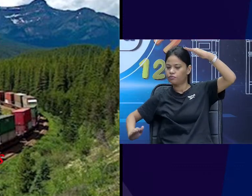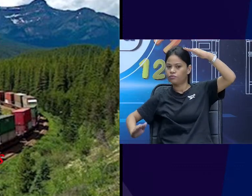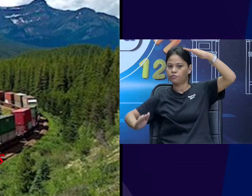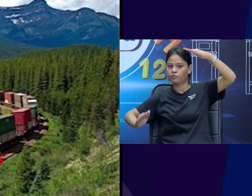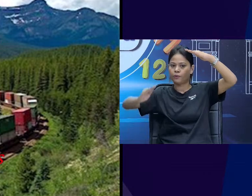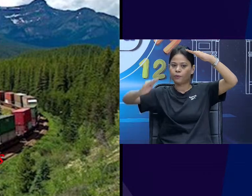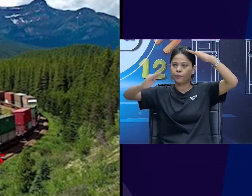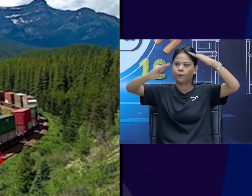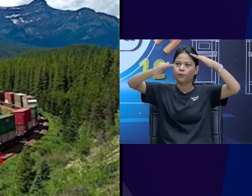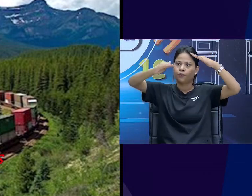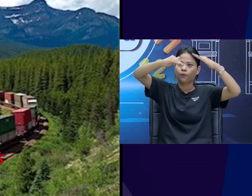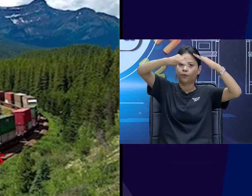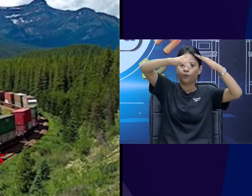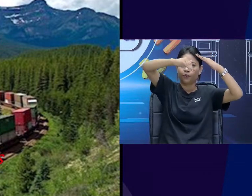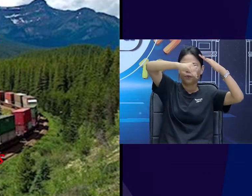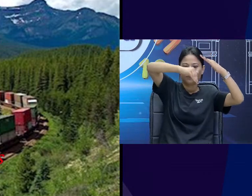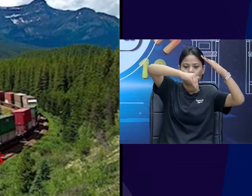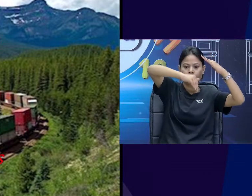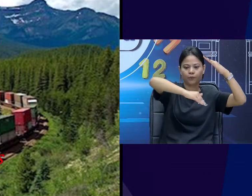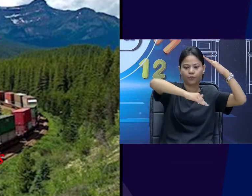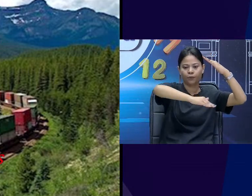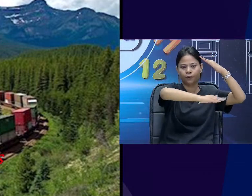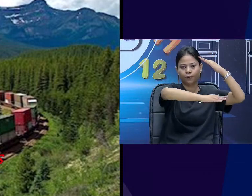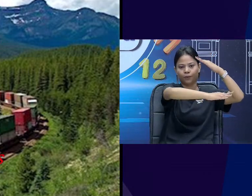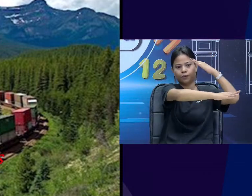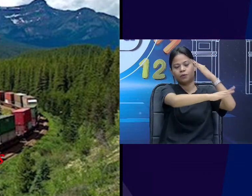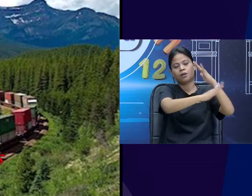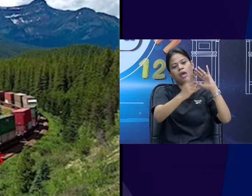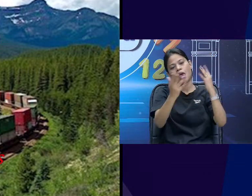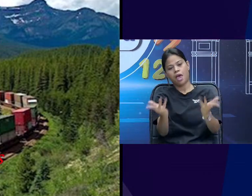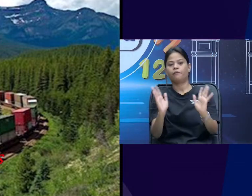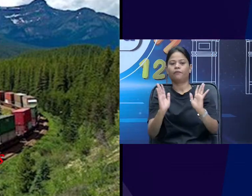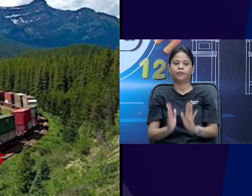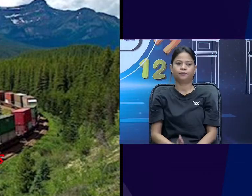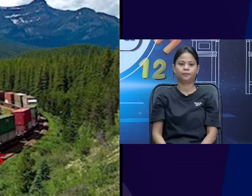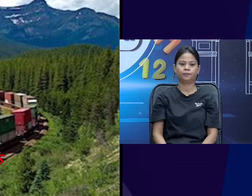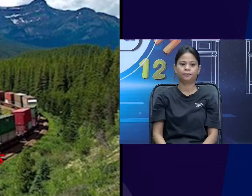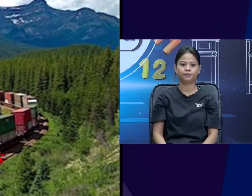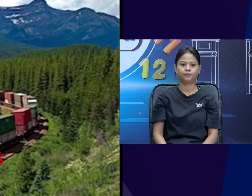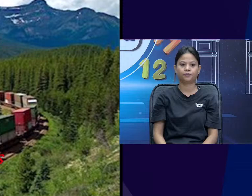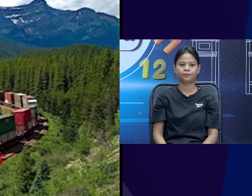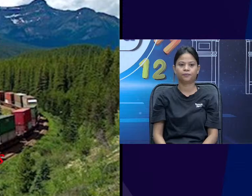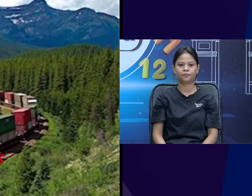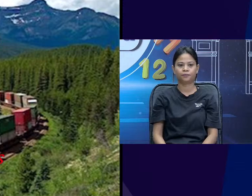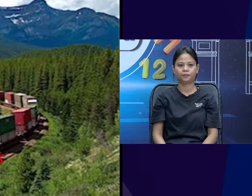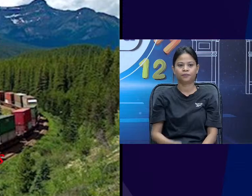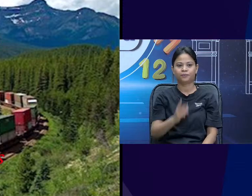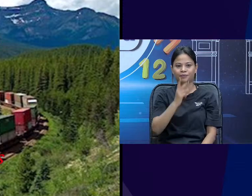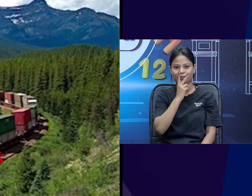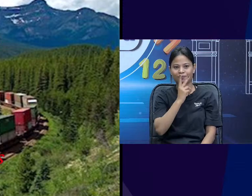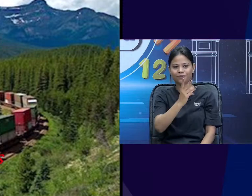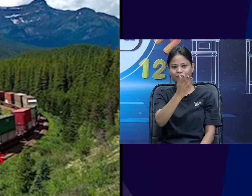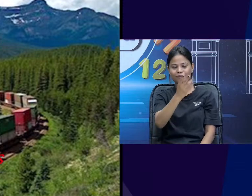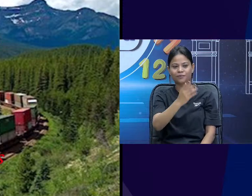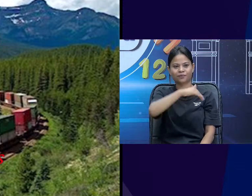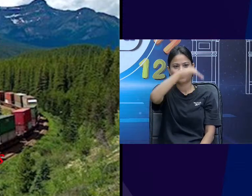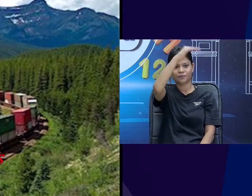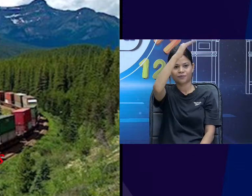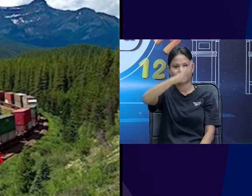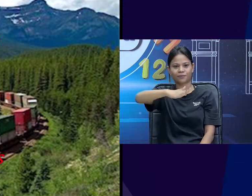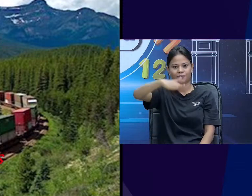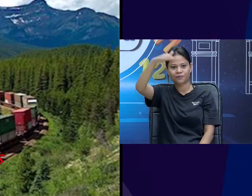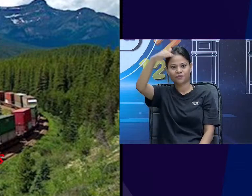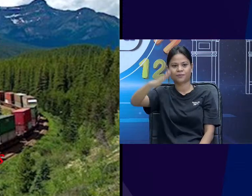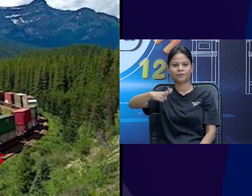highly pointed triangle, almost in a triangle shape of over the years it has been